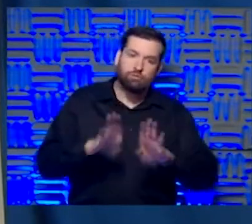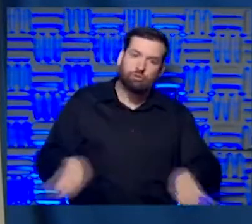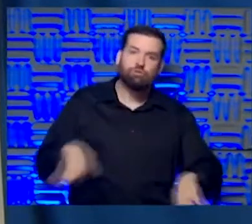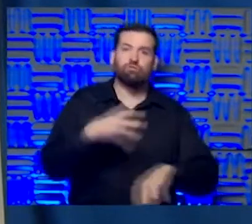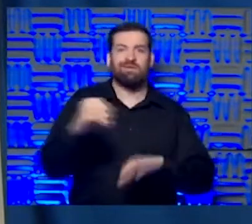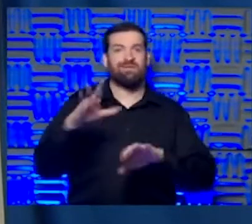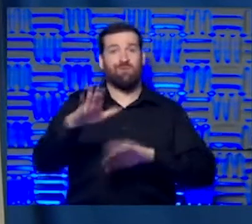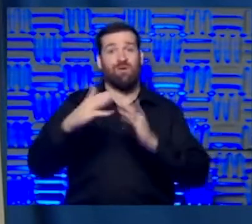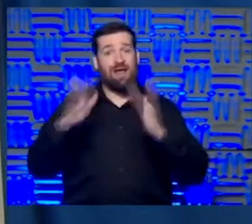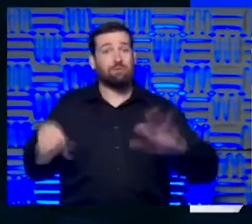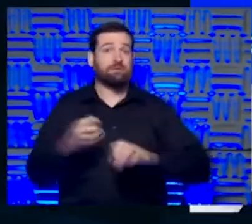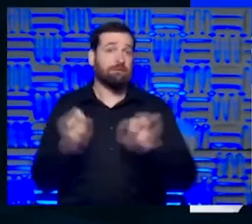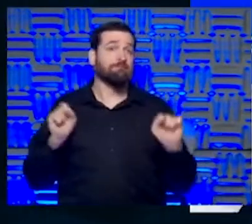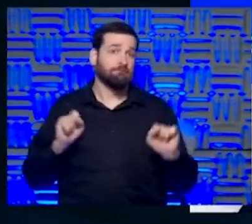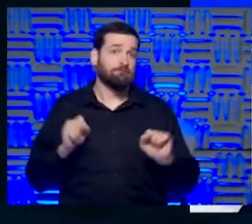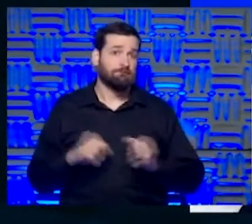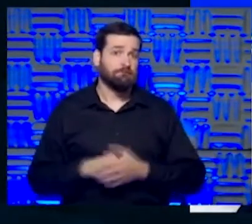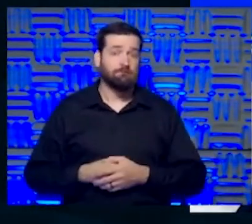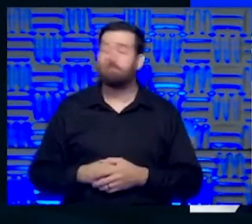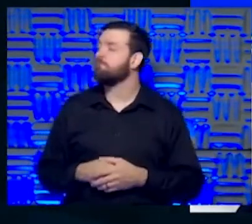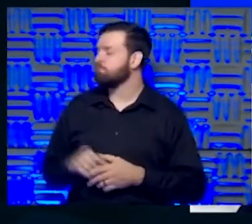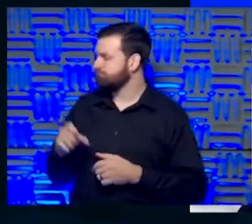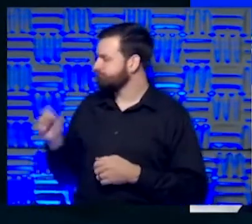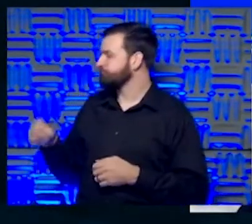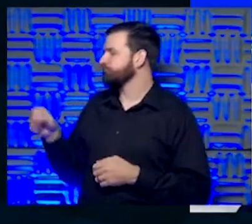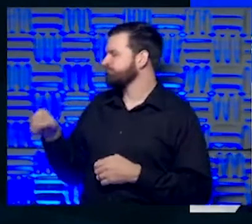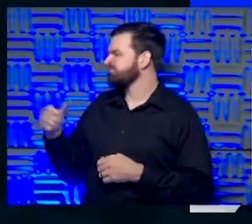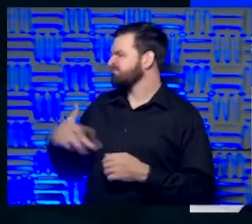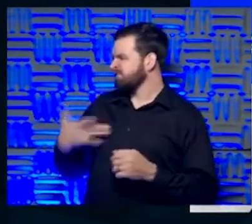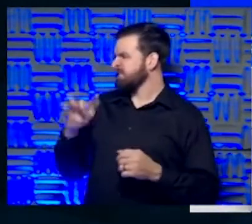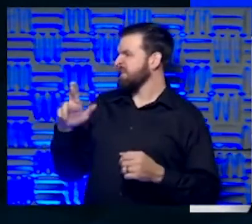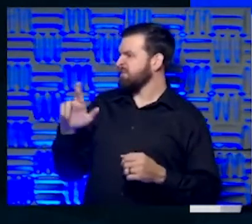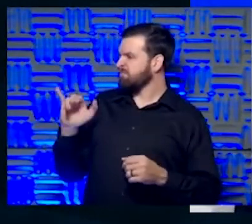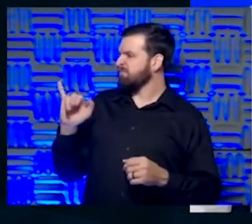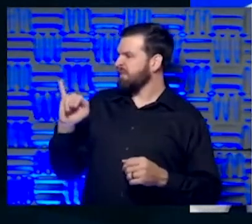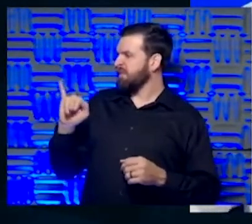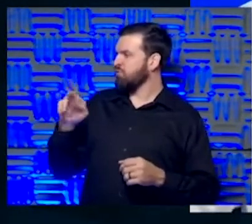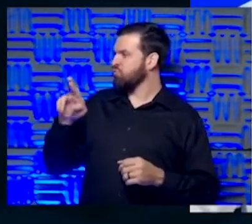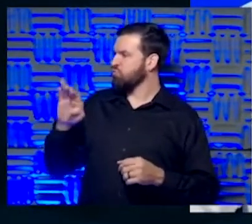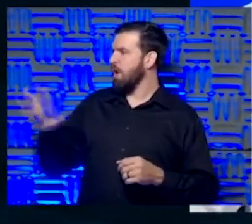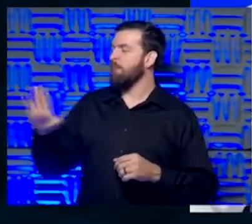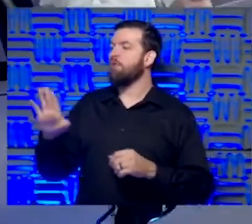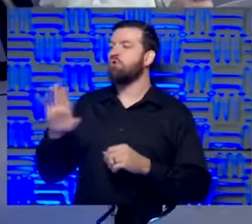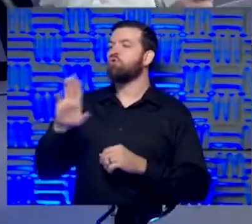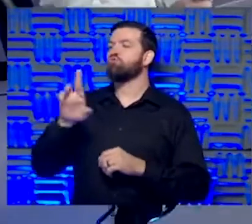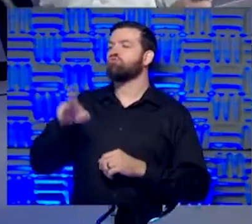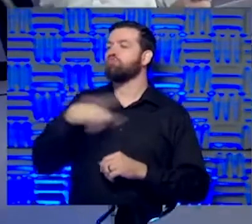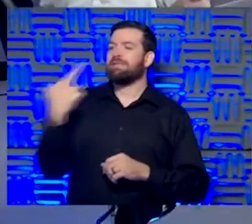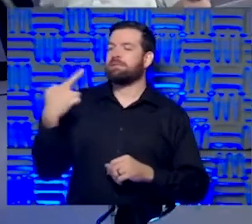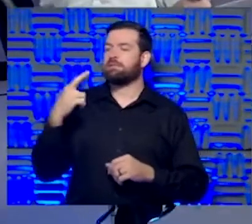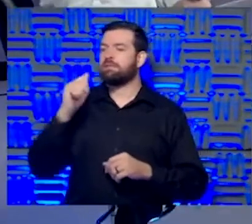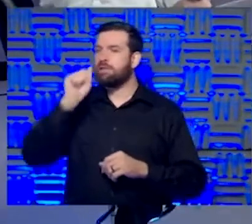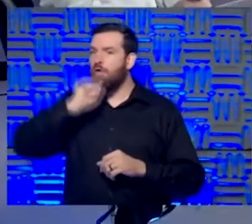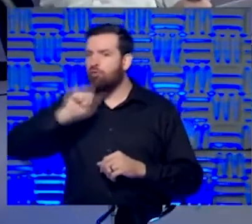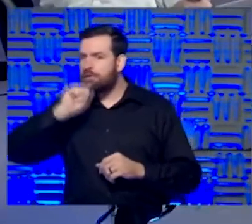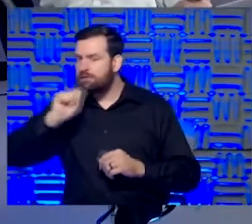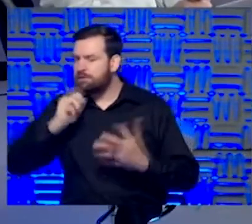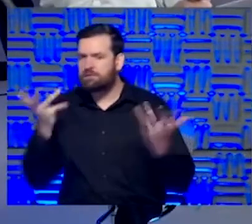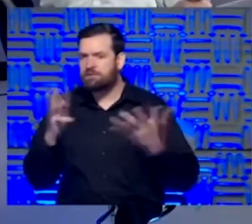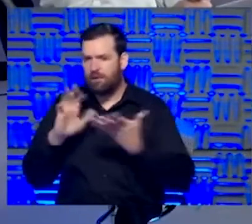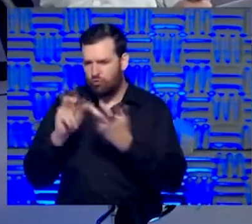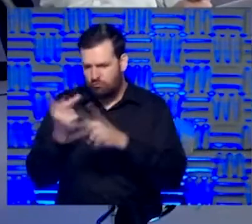your household safe? Yeah, it feels like, Rob, this is a question of risk tolerance once again. Yes. And how do you handle that, and what's the equation